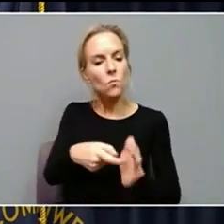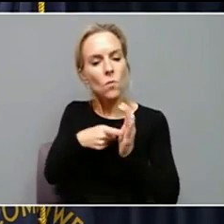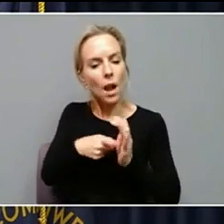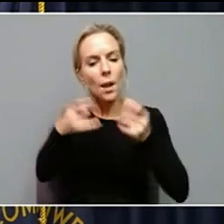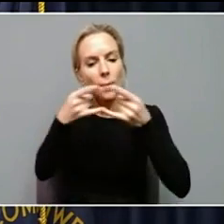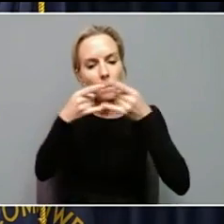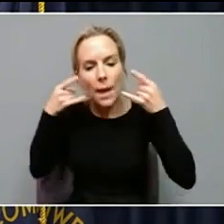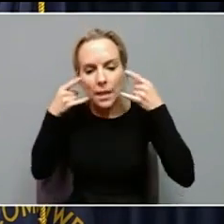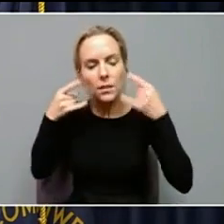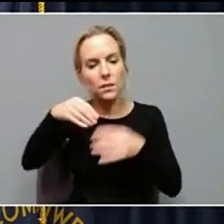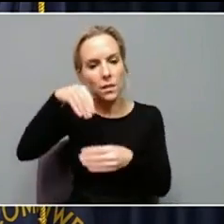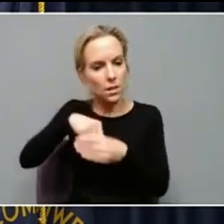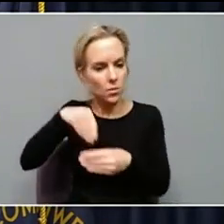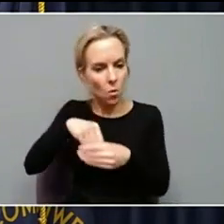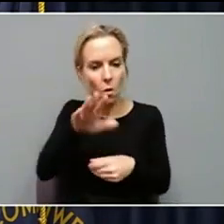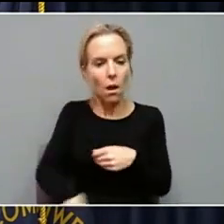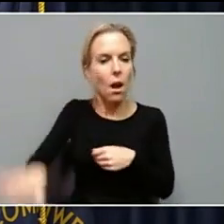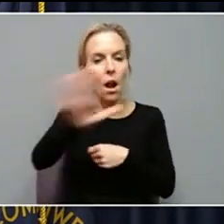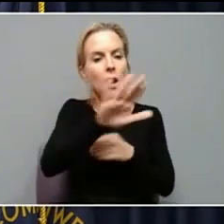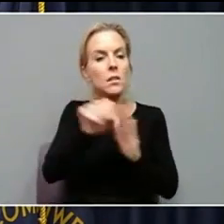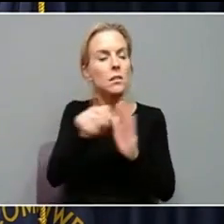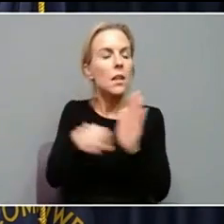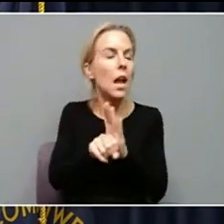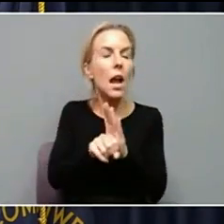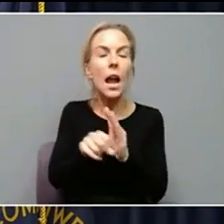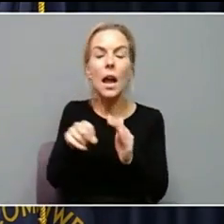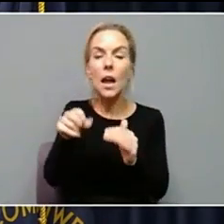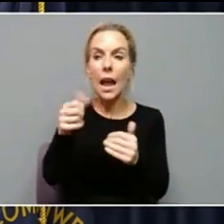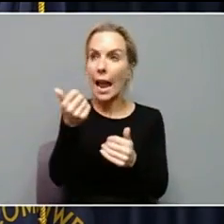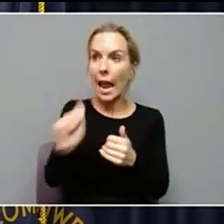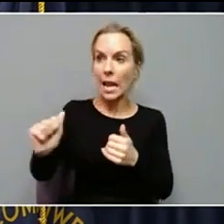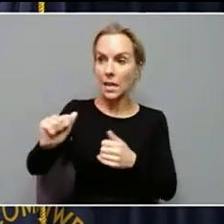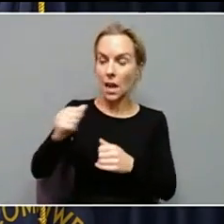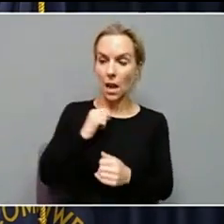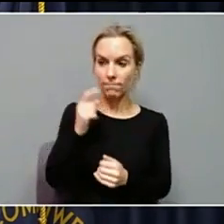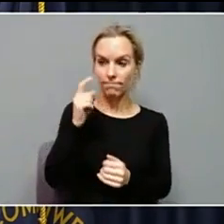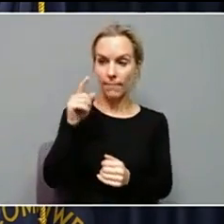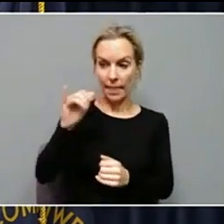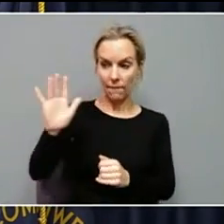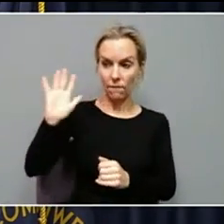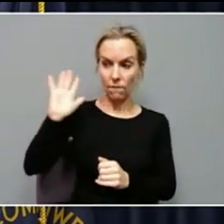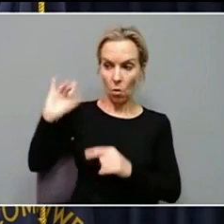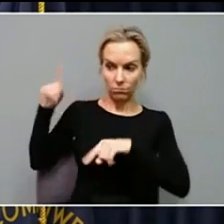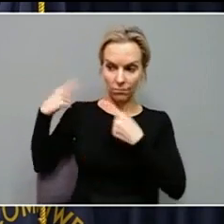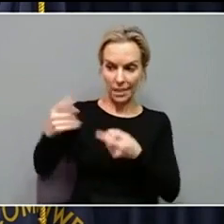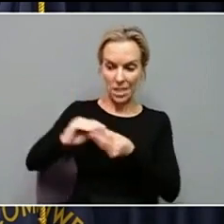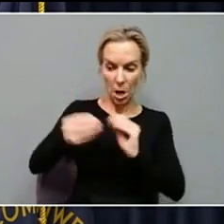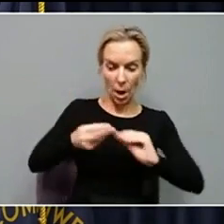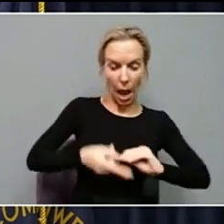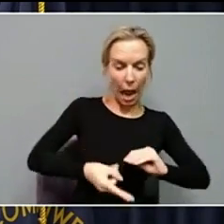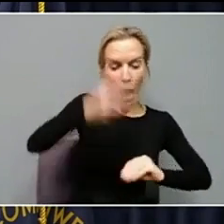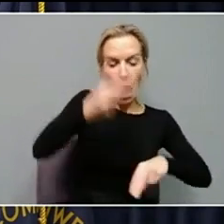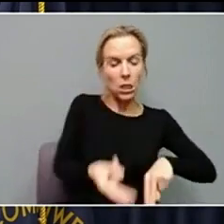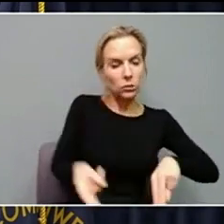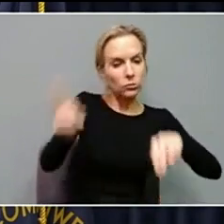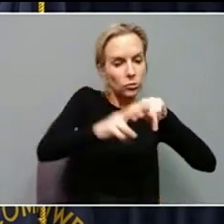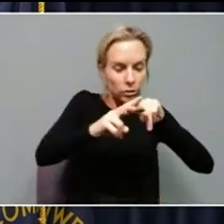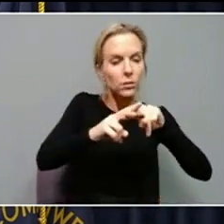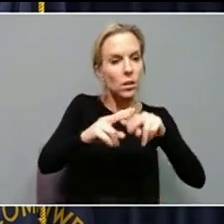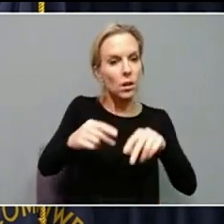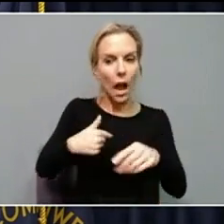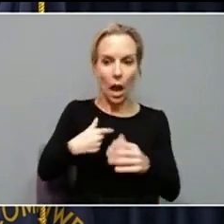the state. Every other time we've been this high, we've done that, and it's worked. It has decreased the number of